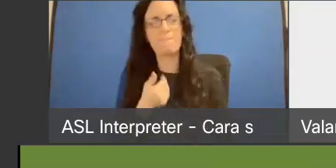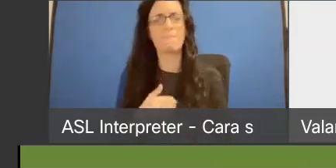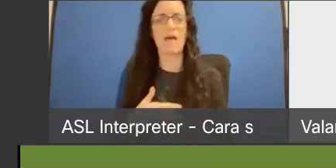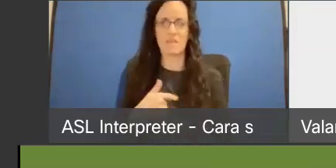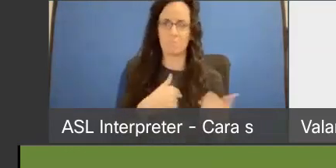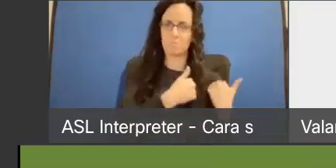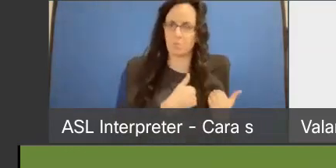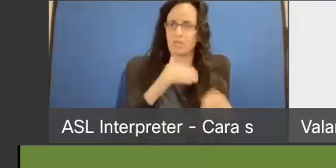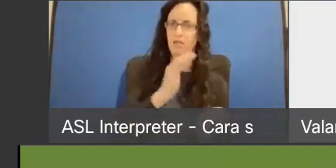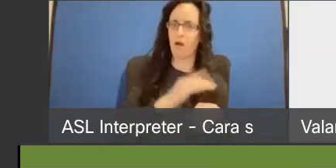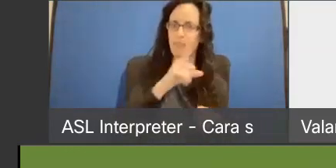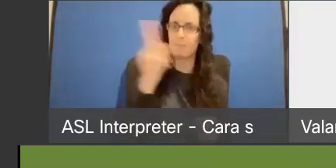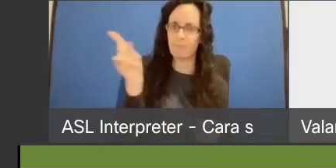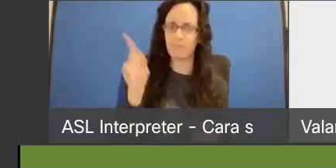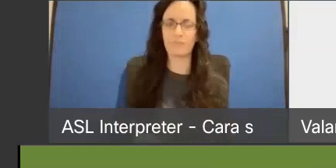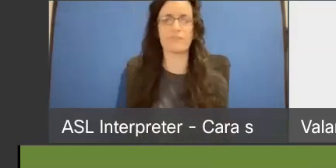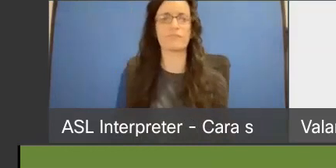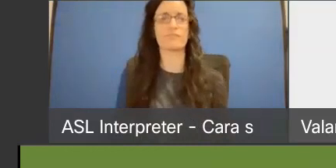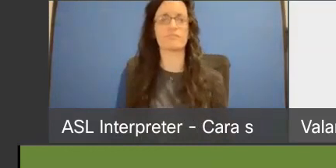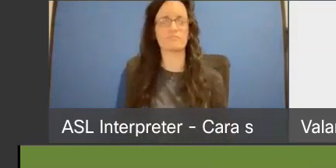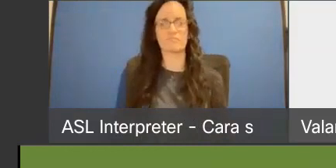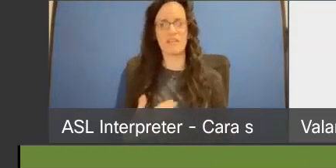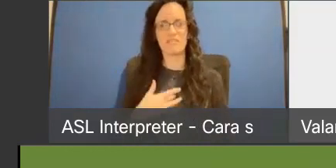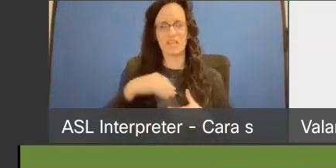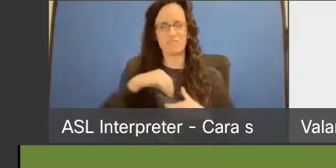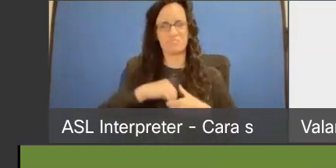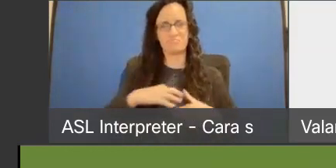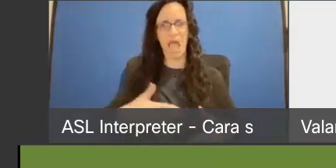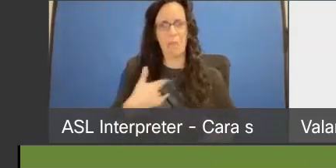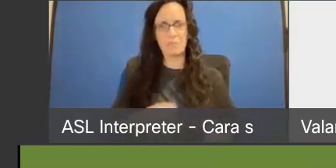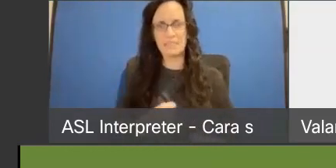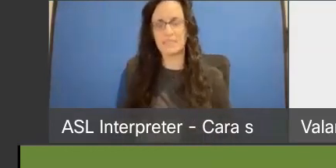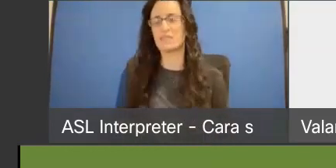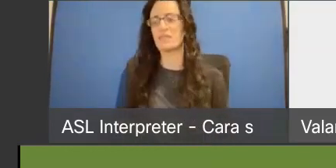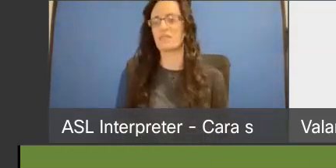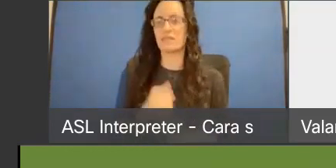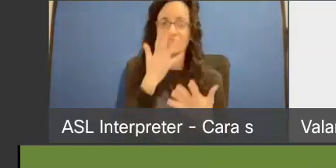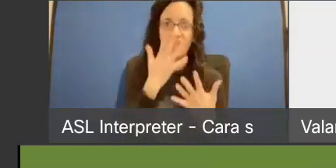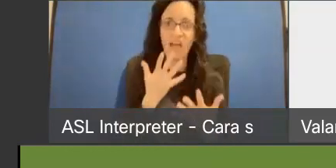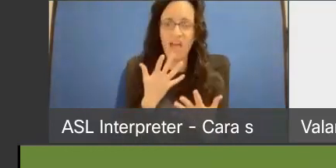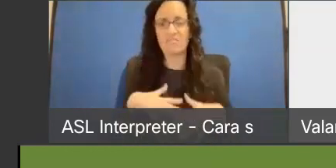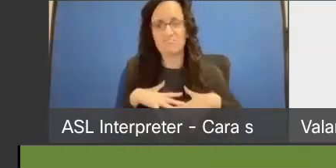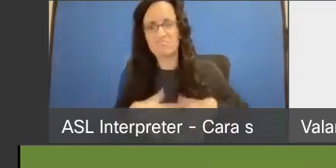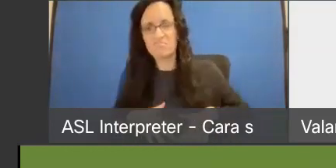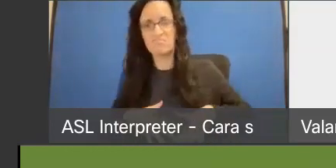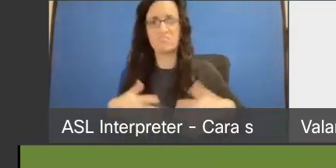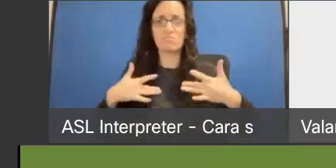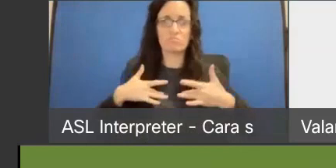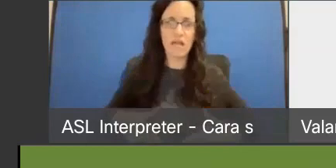people, right? The talk about feeling empty, really sad, talking about really being down or depressed, right?